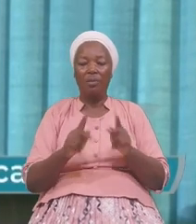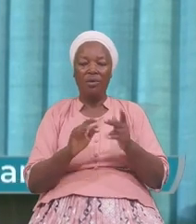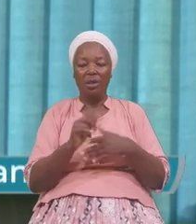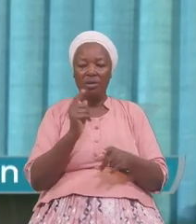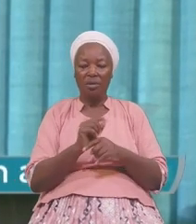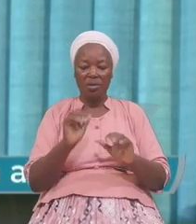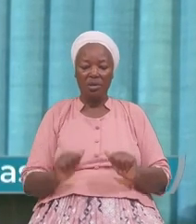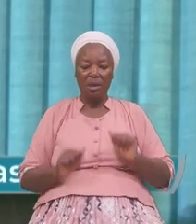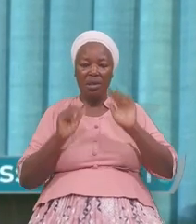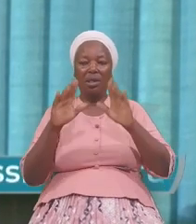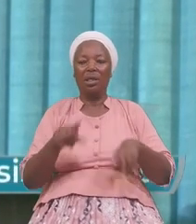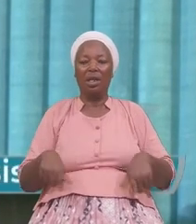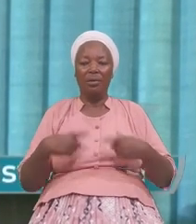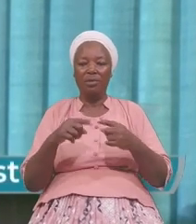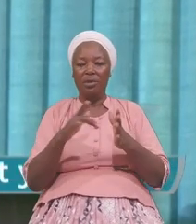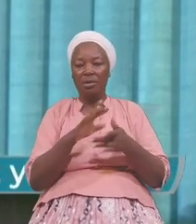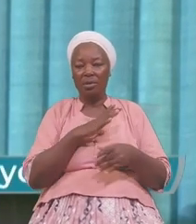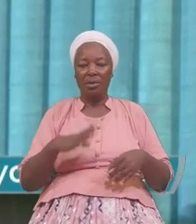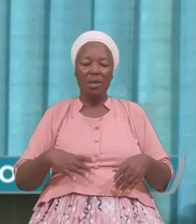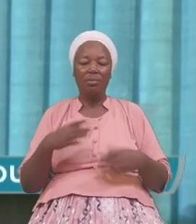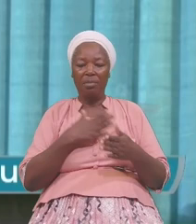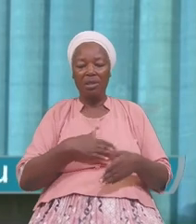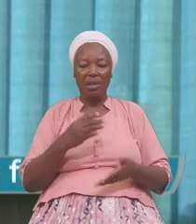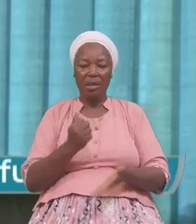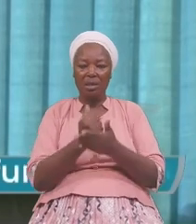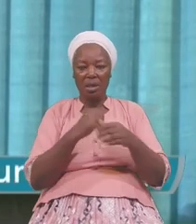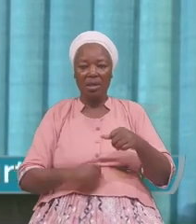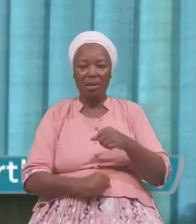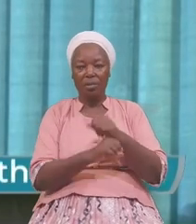are swiftly attended to.